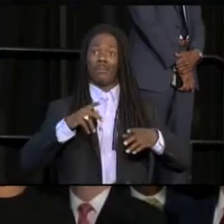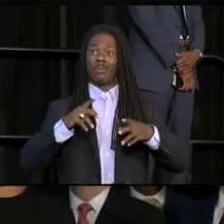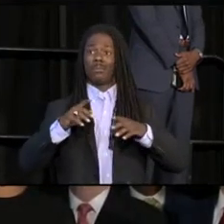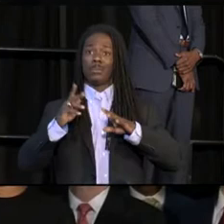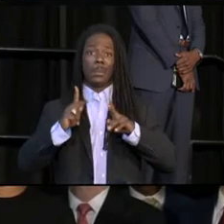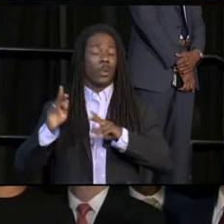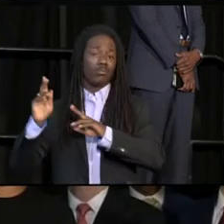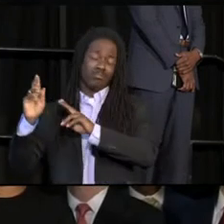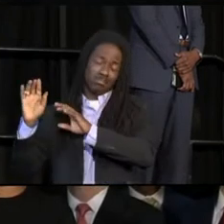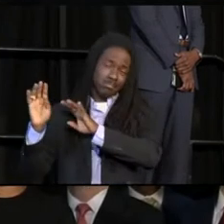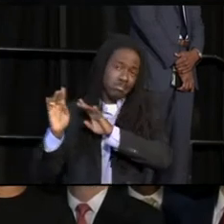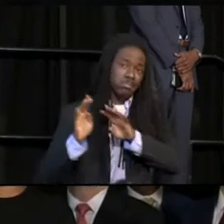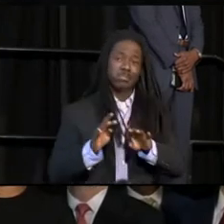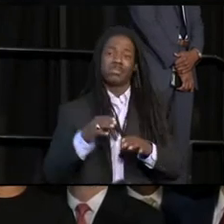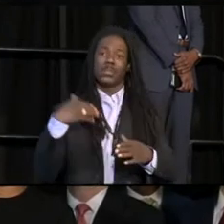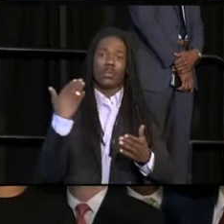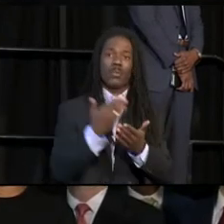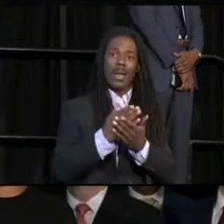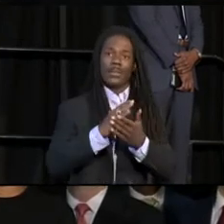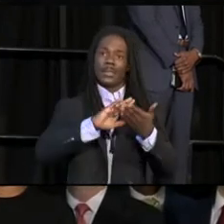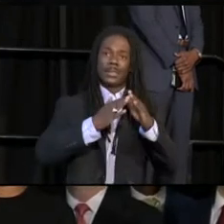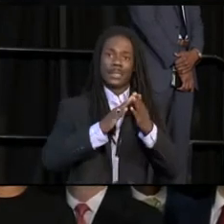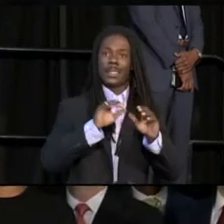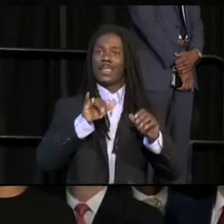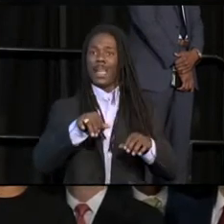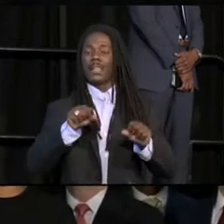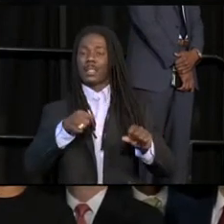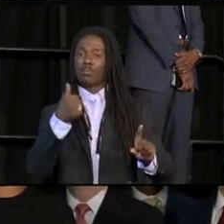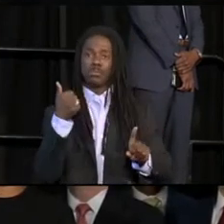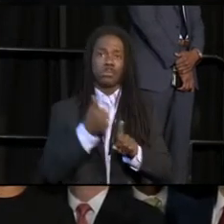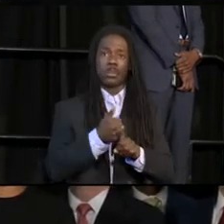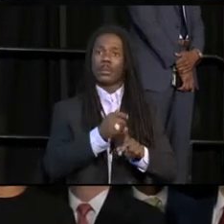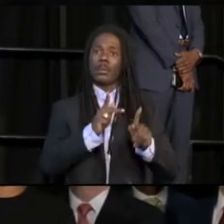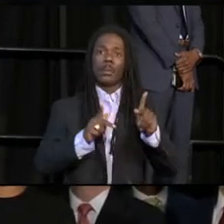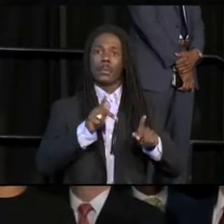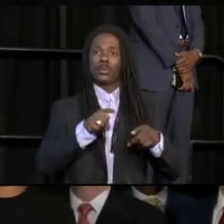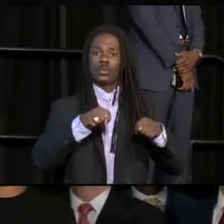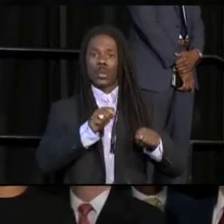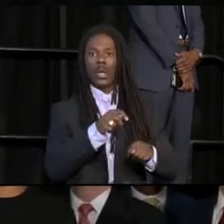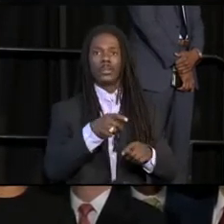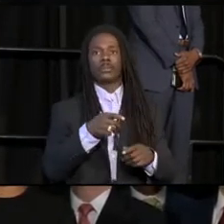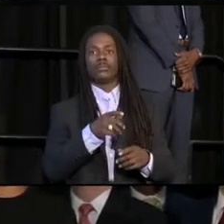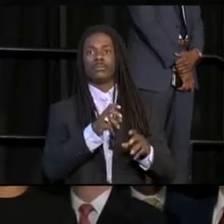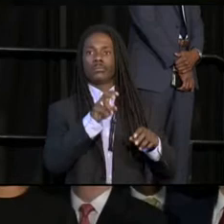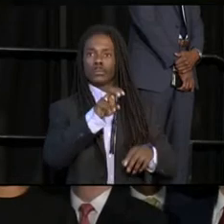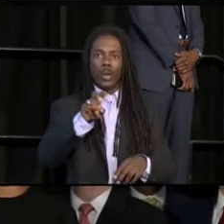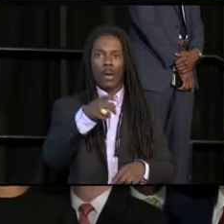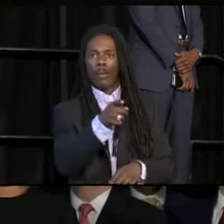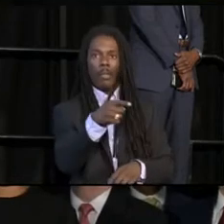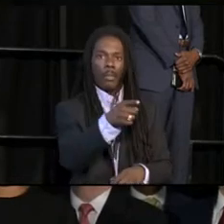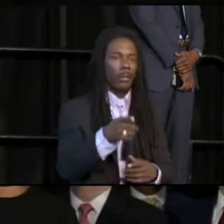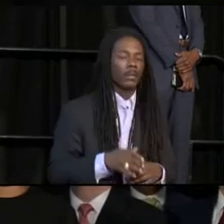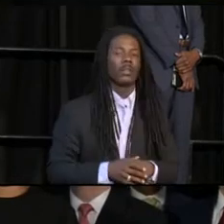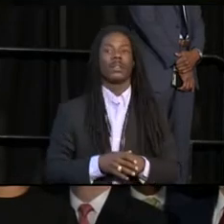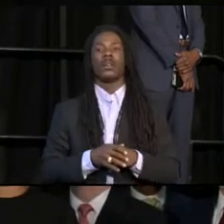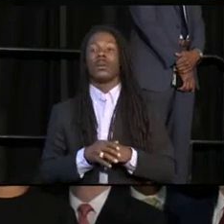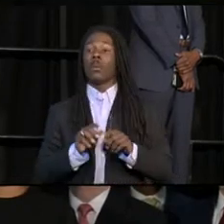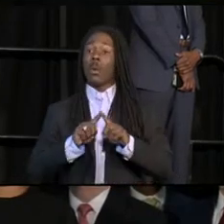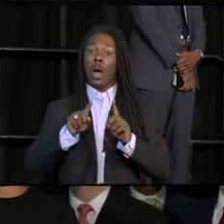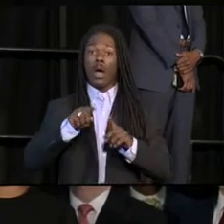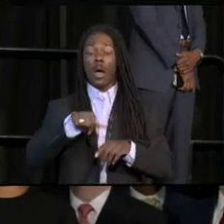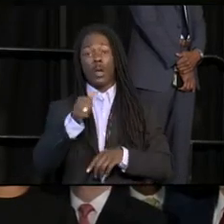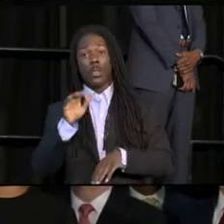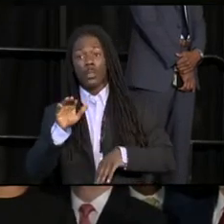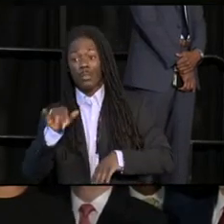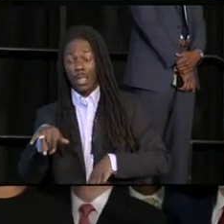people coming into the city, which could affect folks' ability to travel throughout the city. Other than that inconvenience,